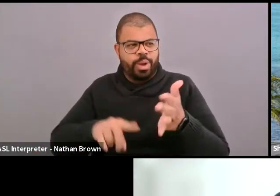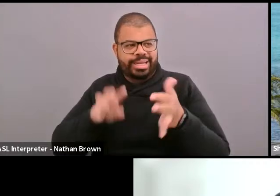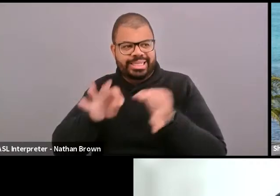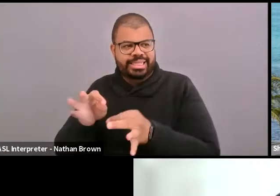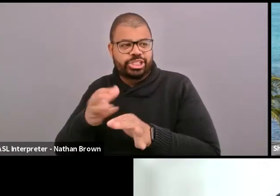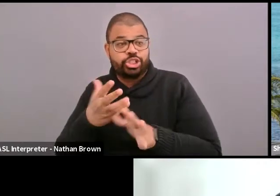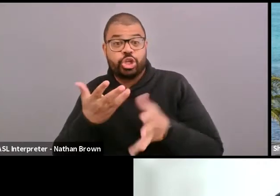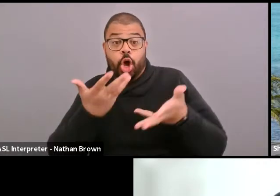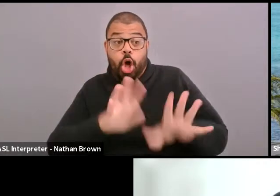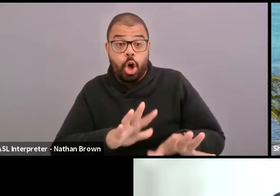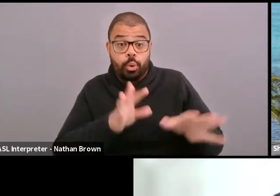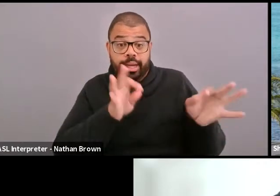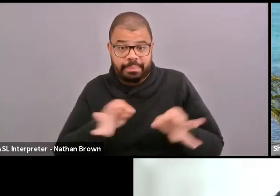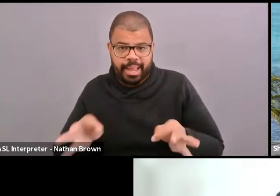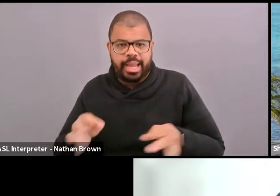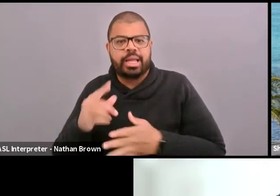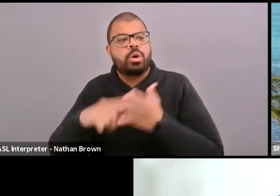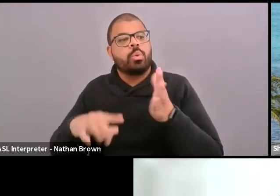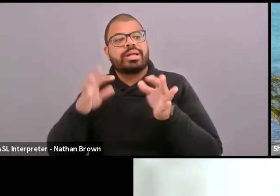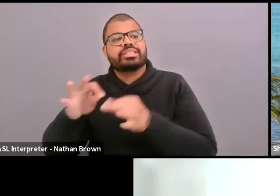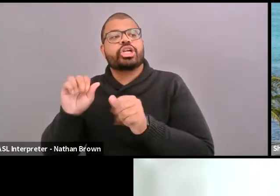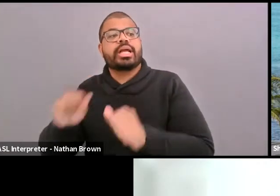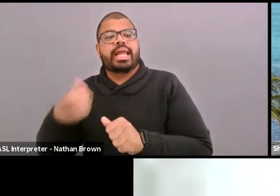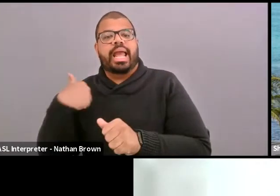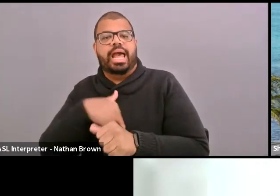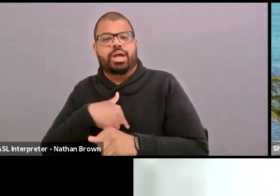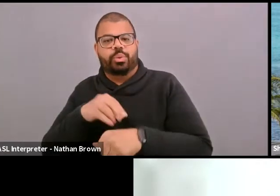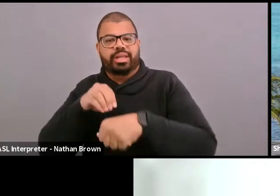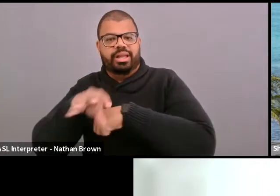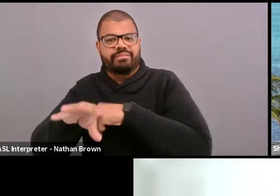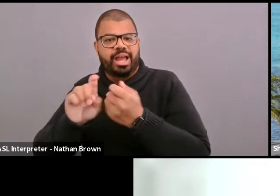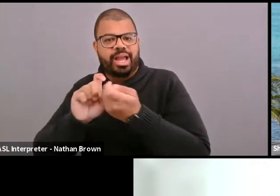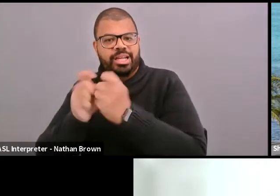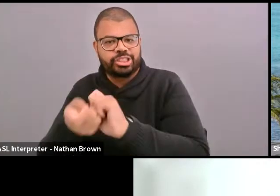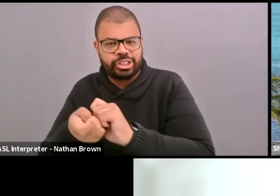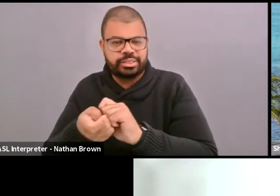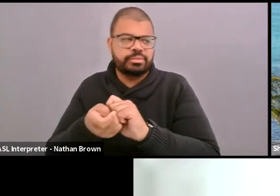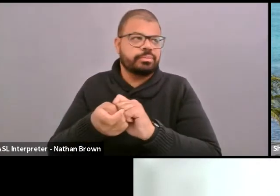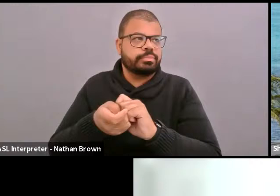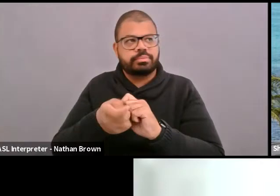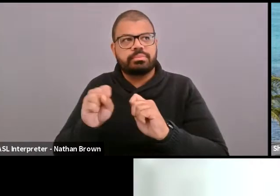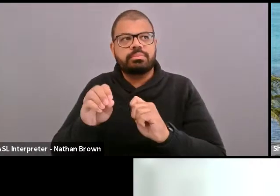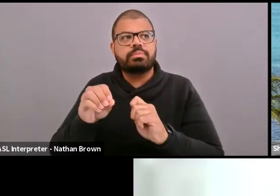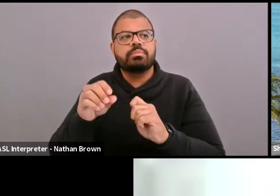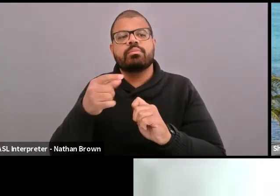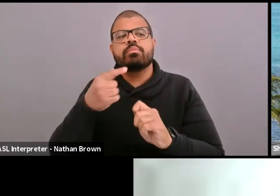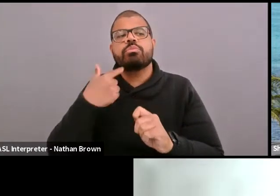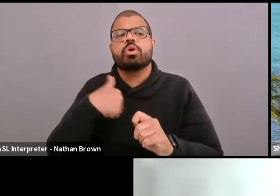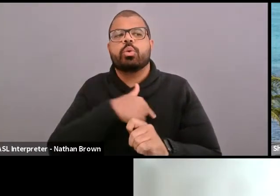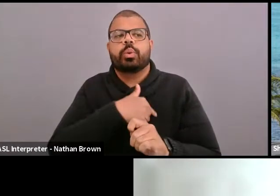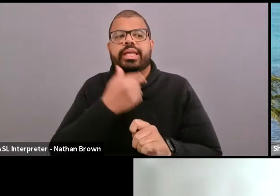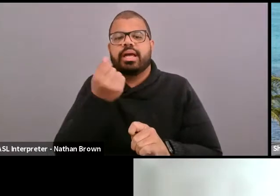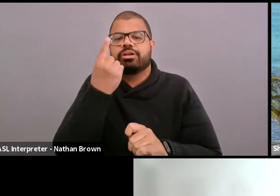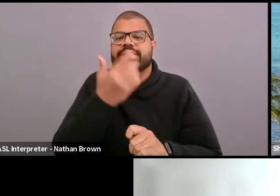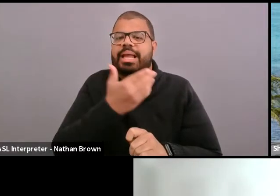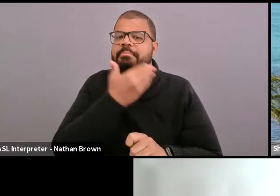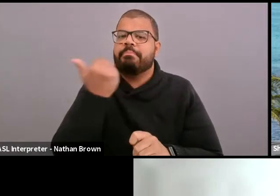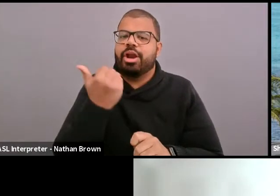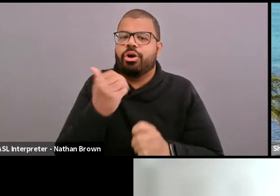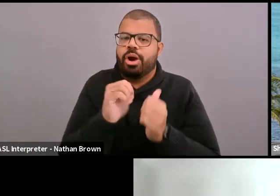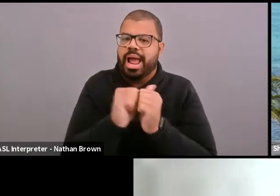can change, so that everybody understands what kind of sets these policies. I think that'd be a